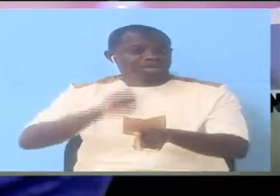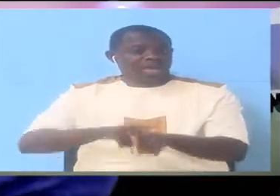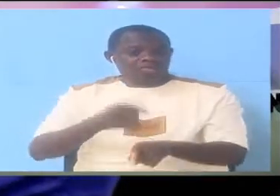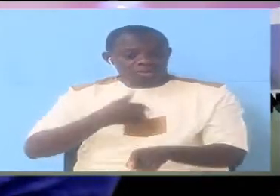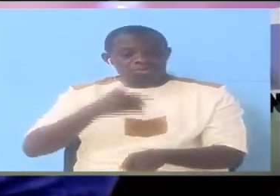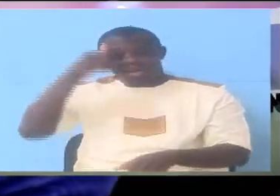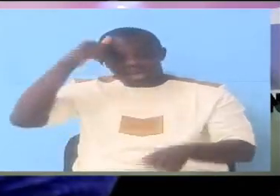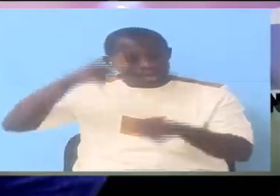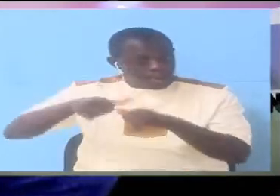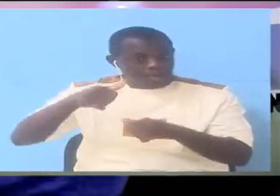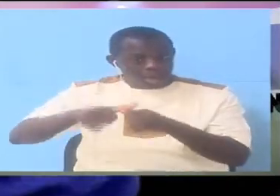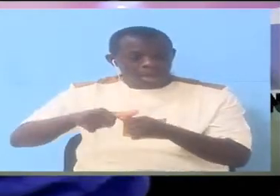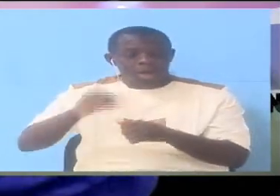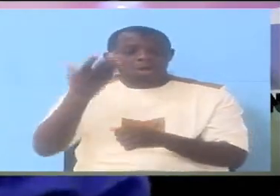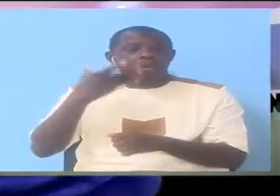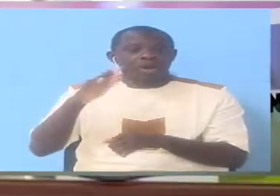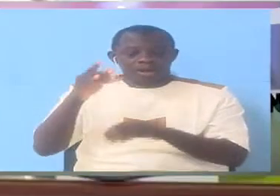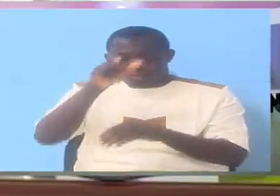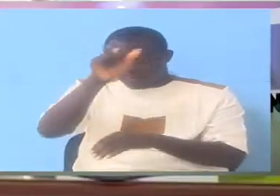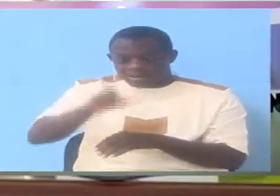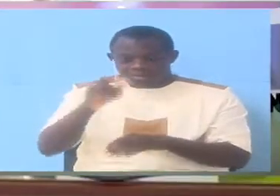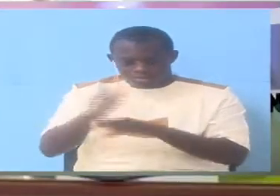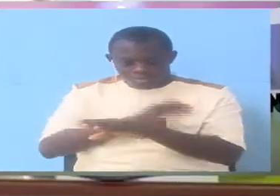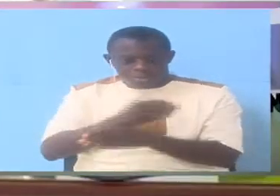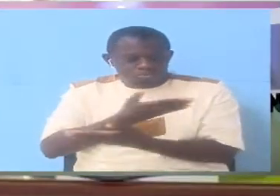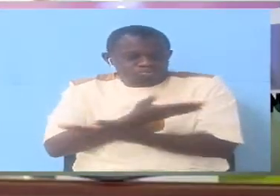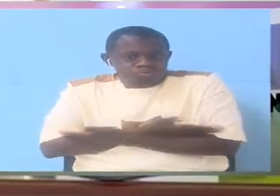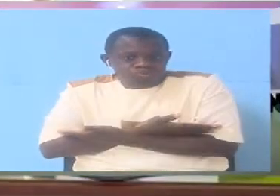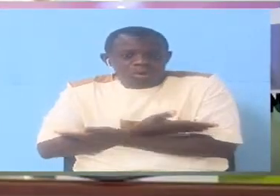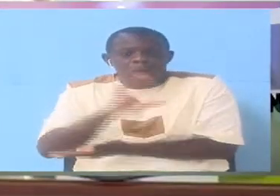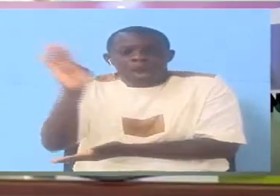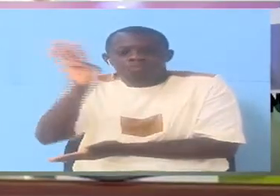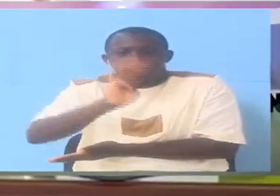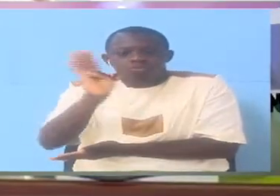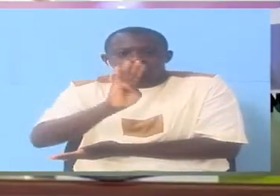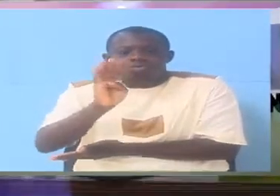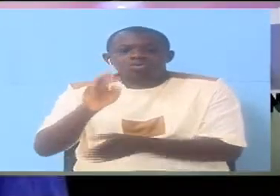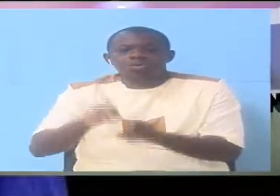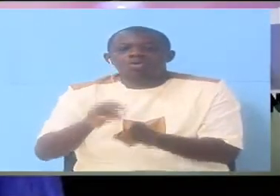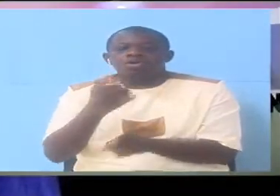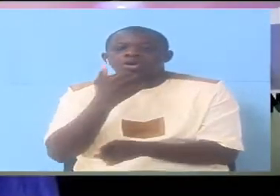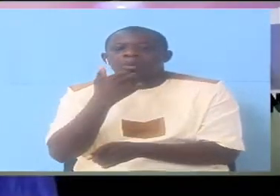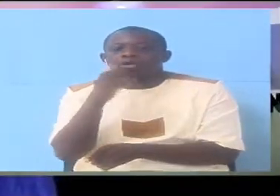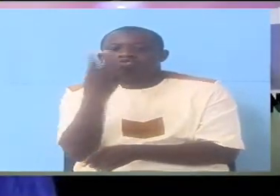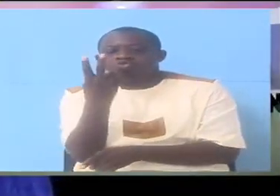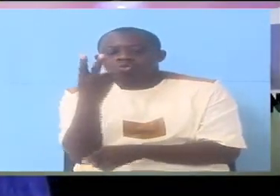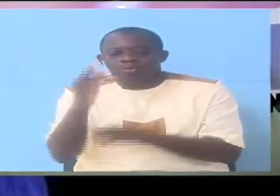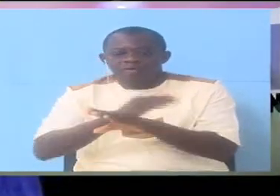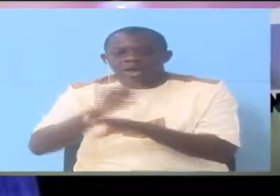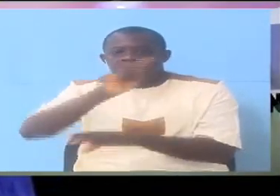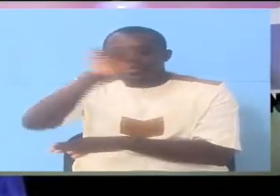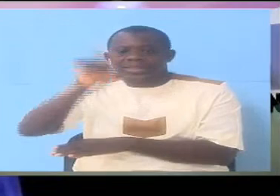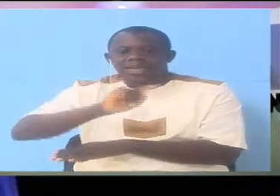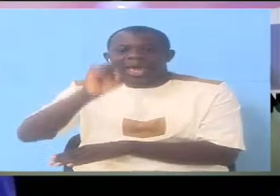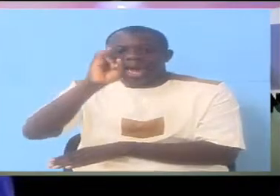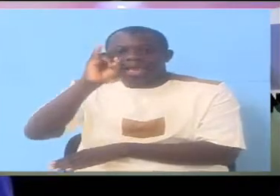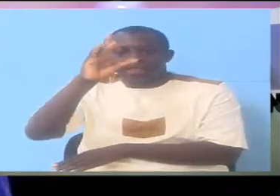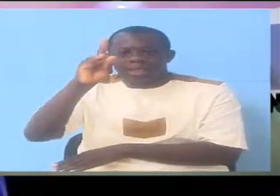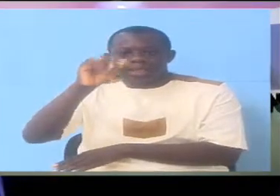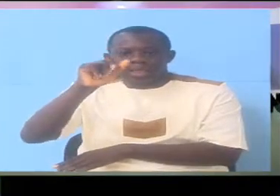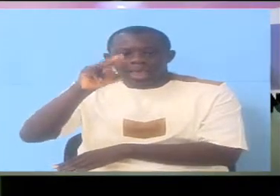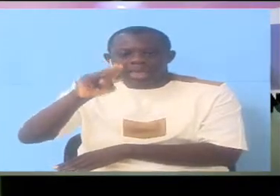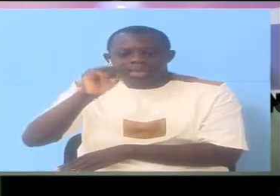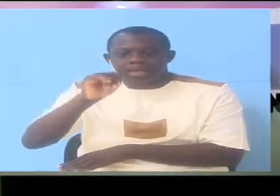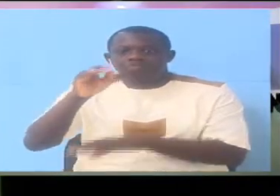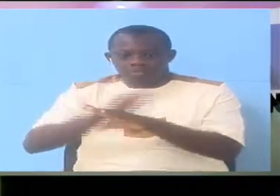T-shirt, a blue one. Blue Zinedine Zidane jersey? Yes. Number 10? Number 2? Yeah.